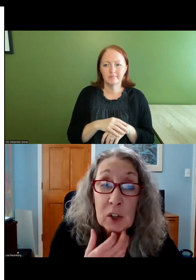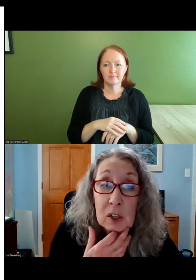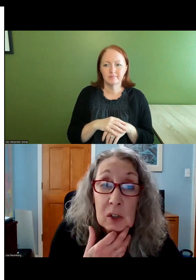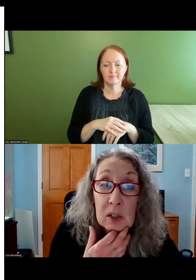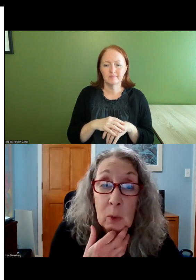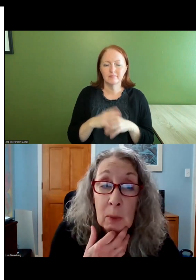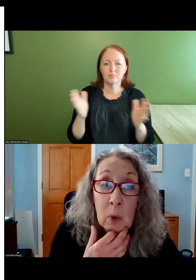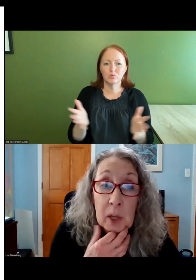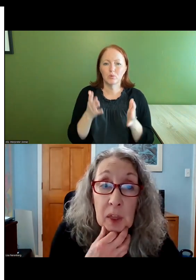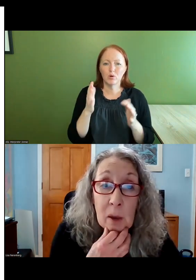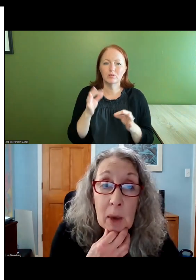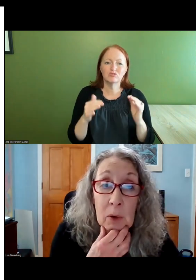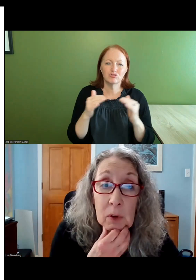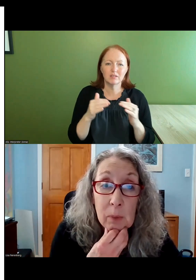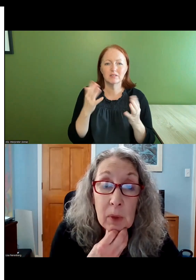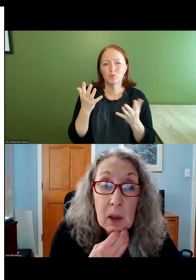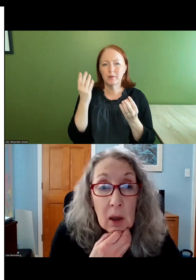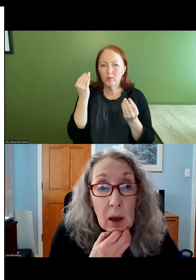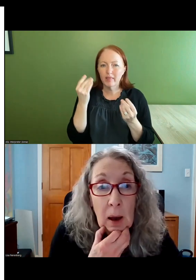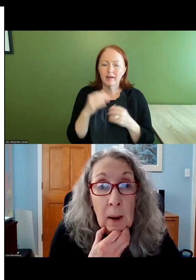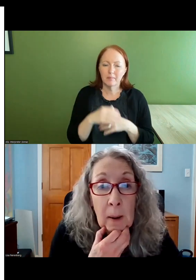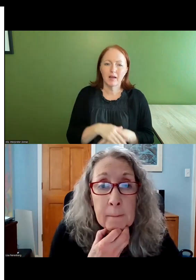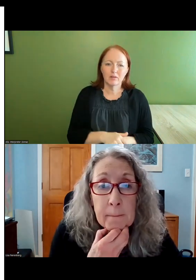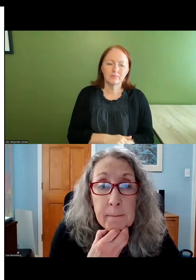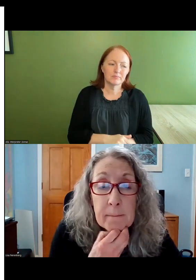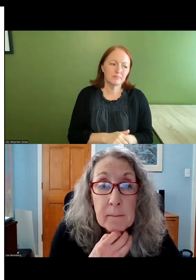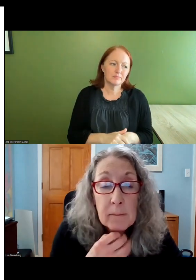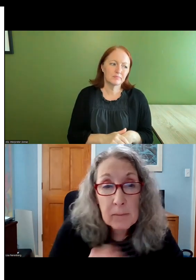promoting justice that we might want to think about.